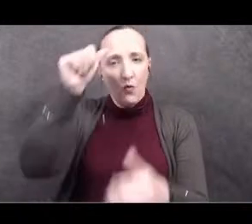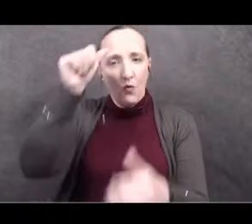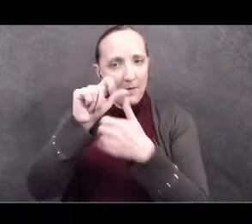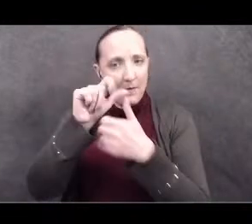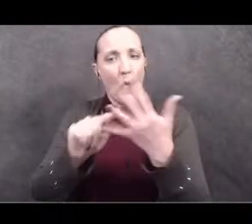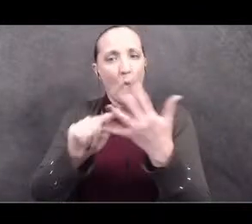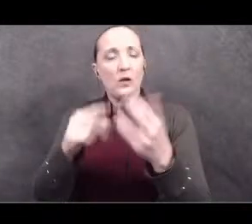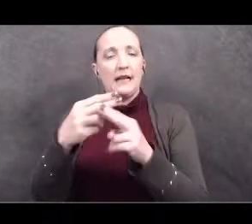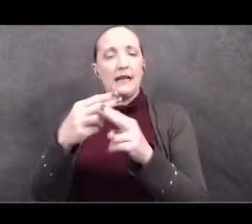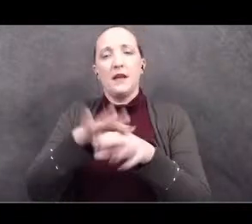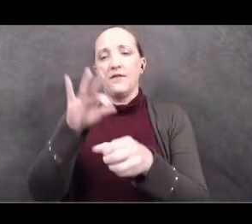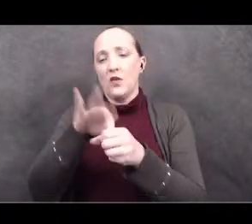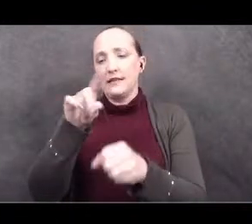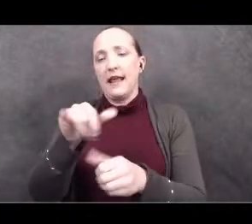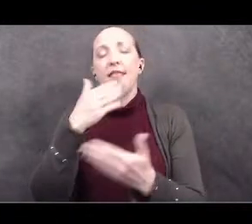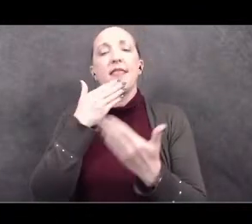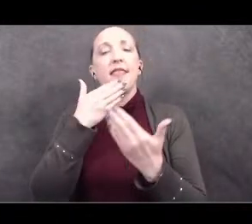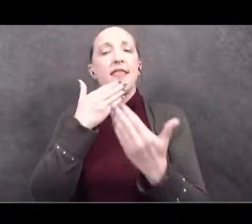Mario